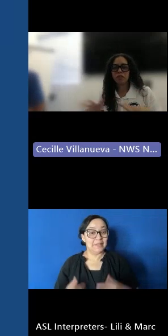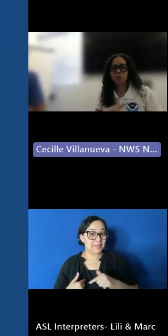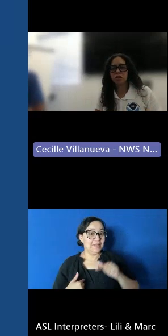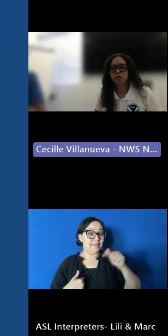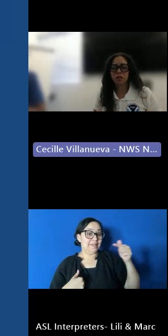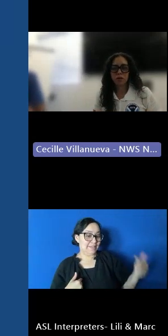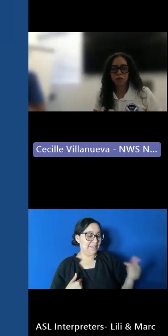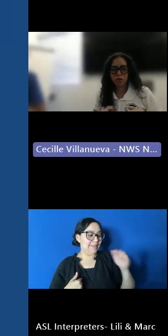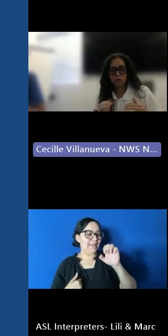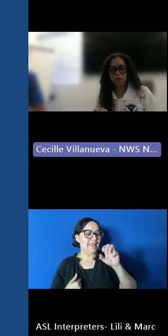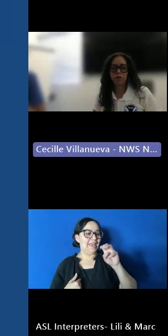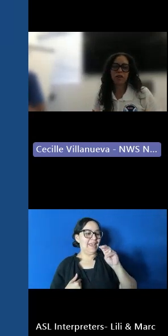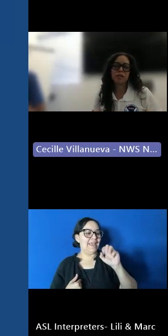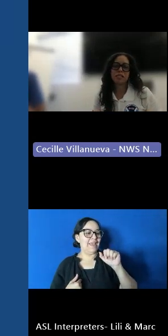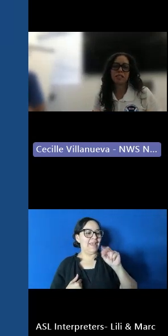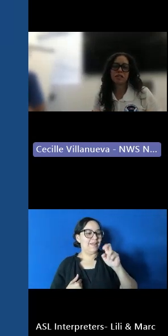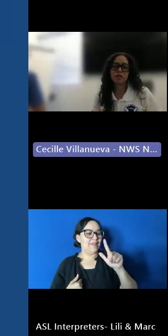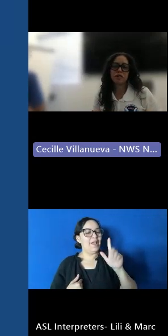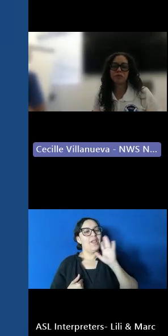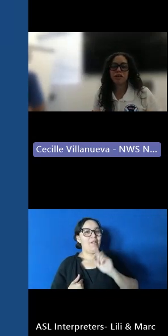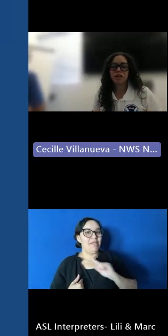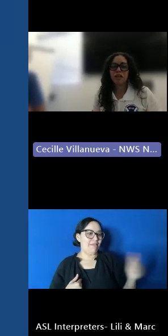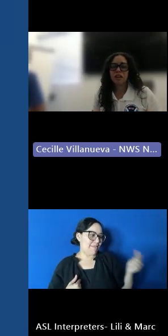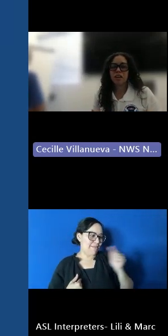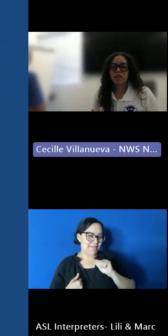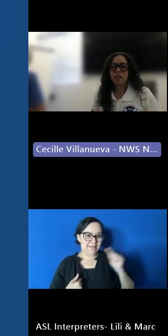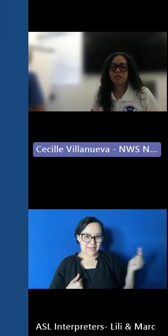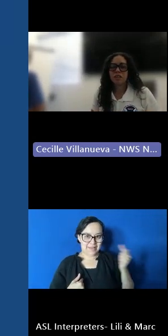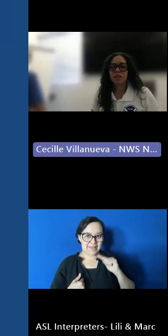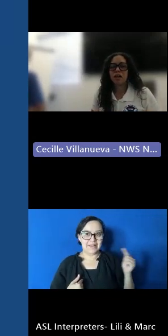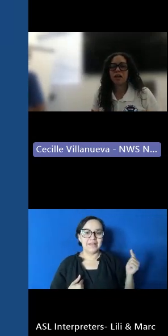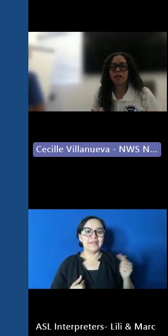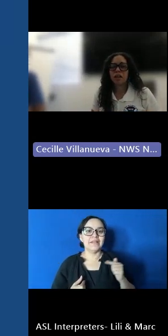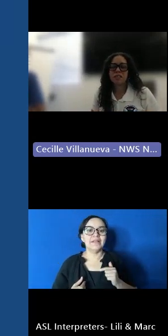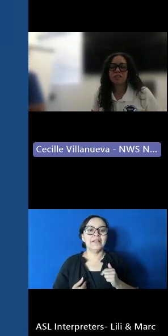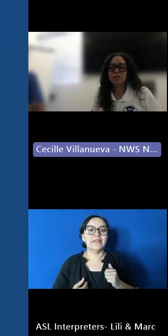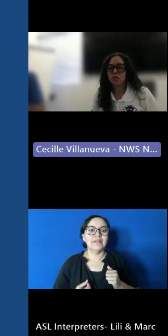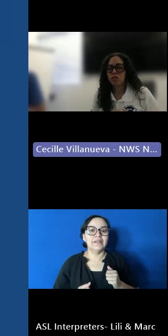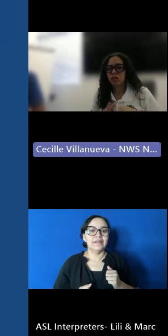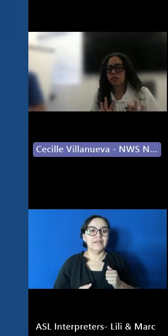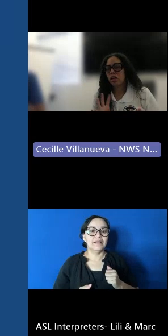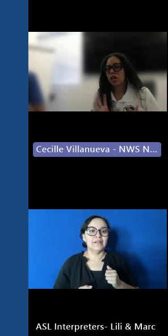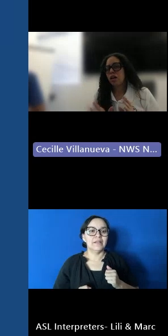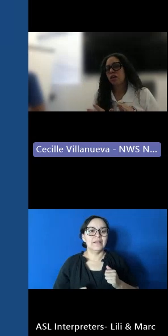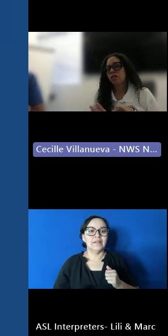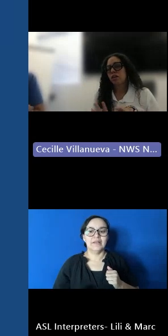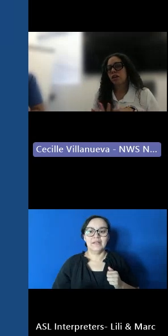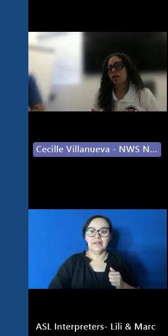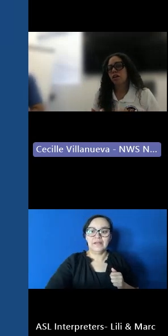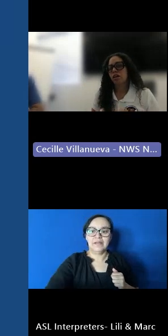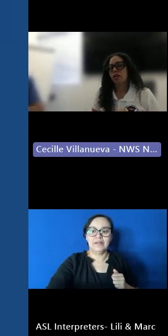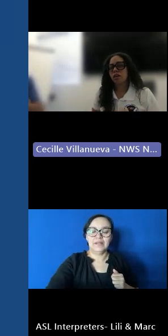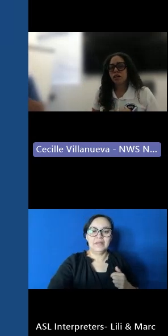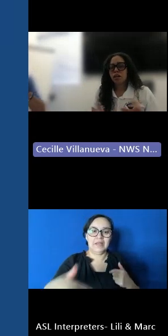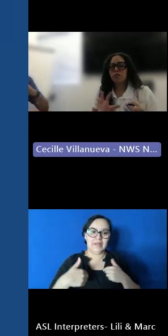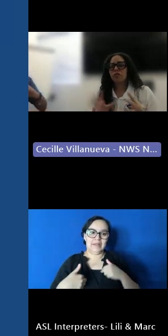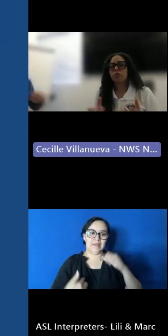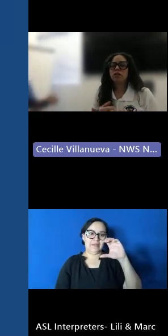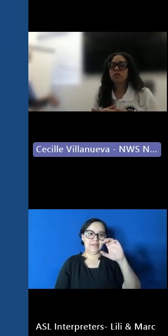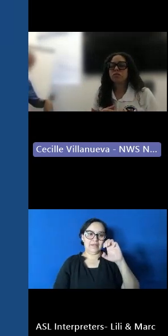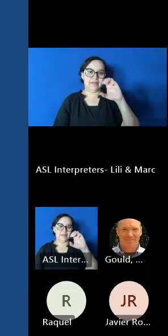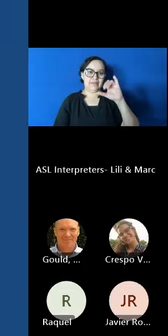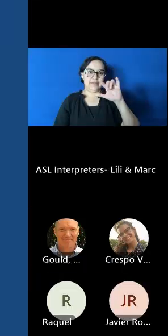Manuel, vamos a estar como que Here's intercambiando Manuel. We're going cuando to en la be presentación. exchanging Así que ideas la throughout presentación the presentation. está,